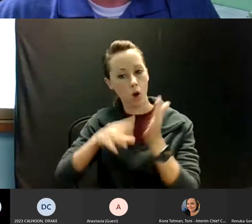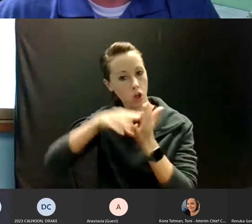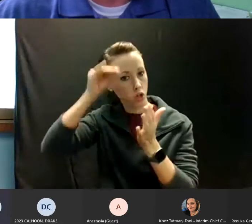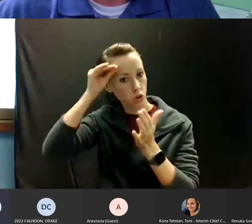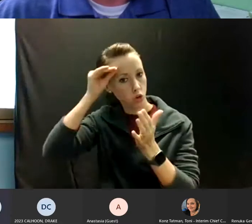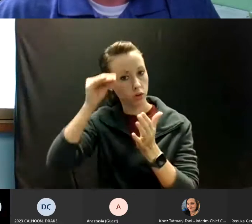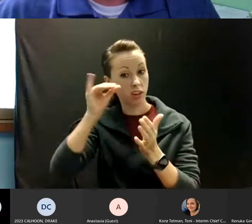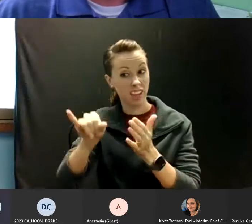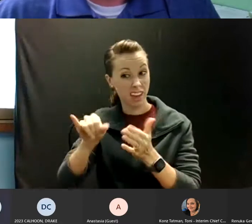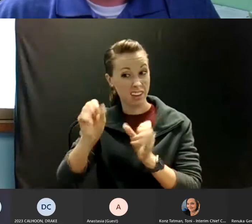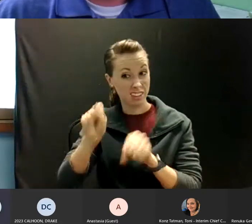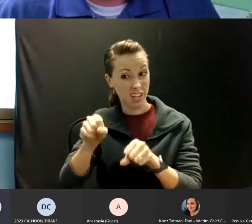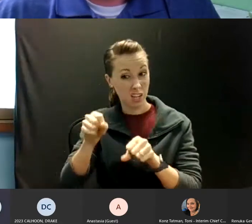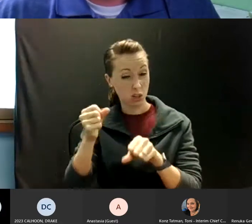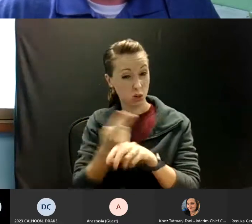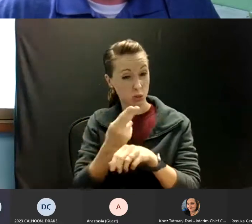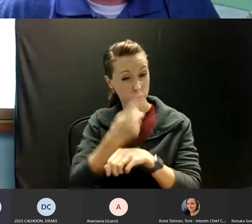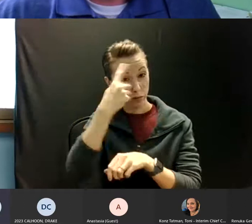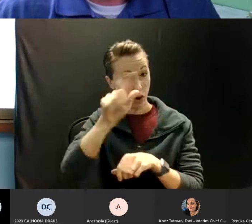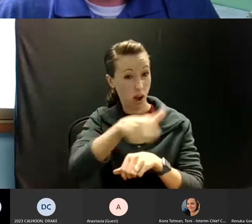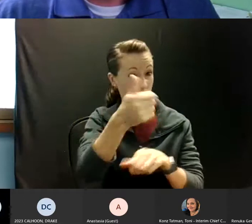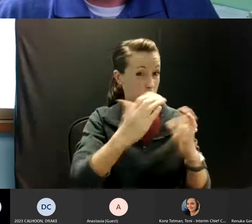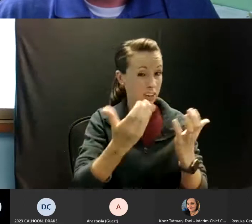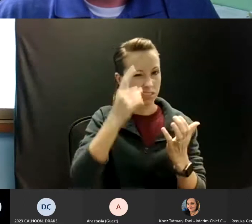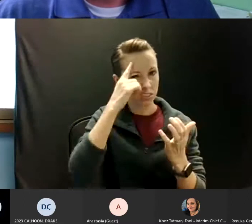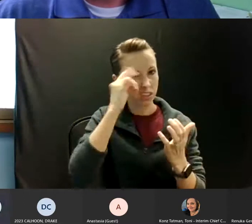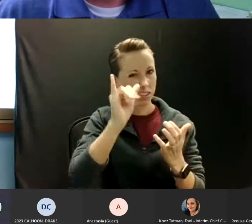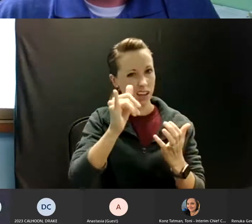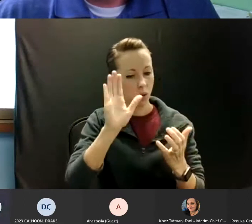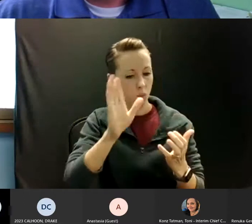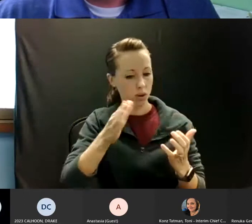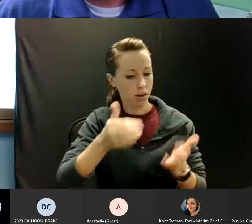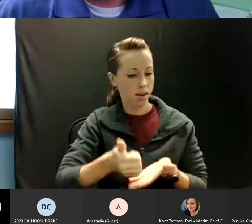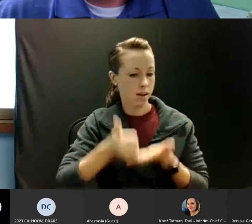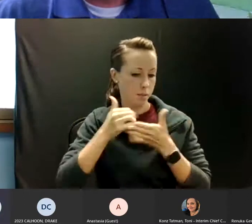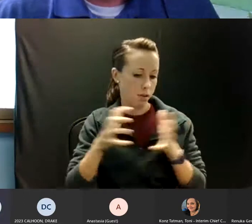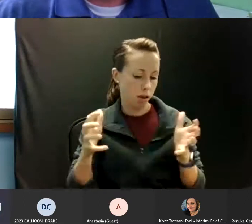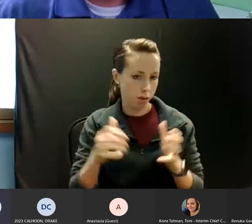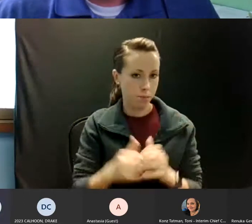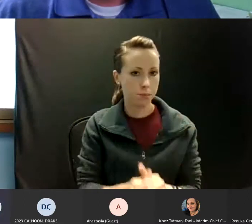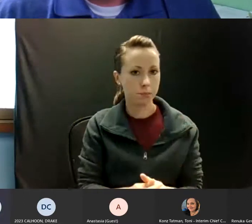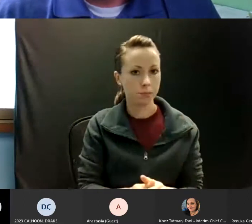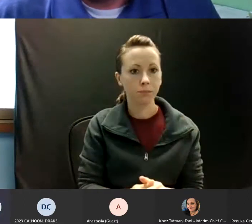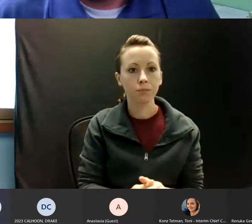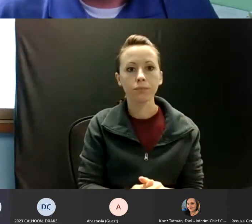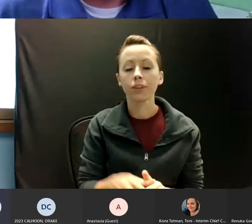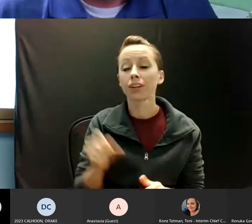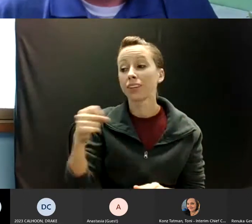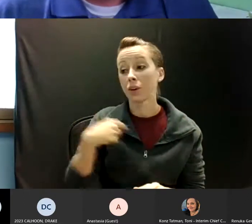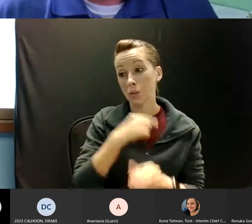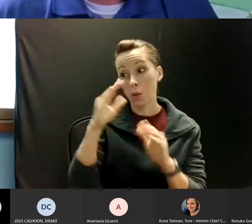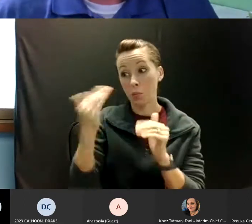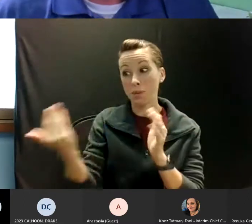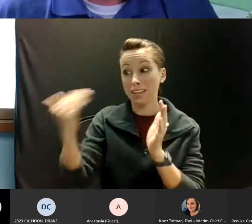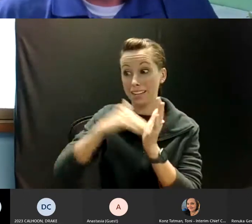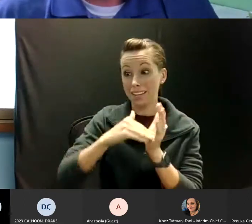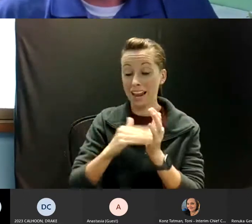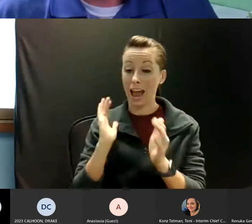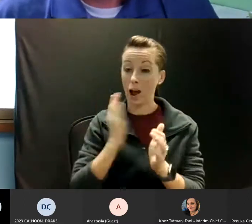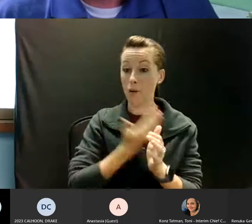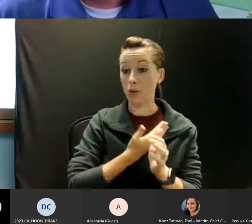think that would be extremely beneficial. Yeah, excellent. Thank you for that. Yeah, we're hoping, again, another 2.0 evolution is to